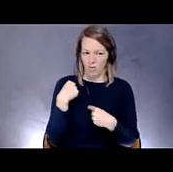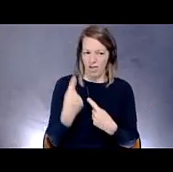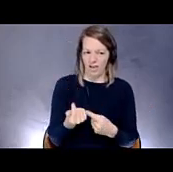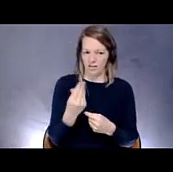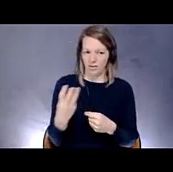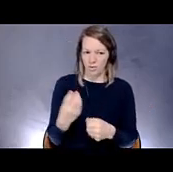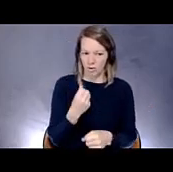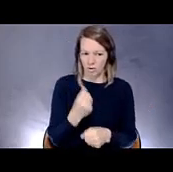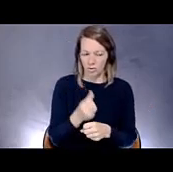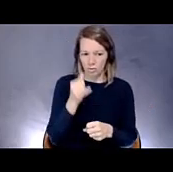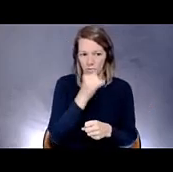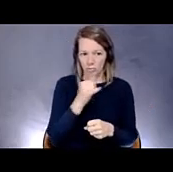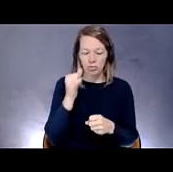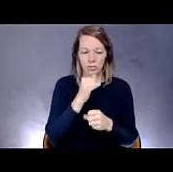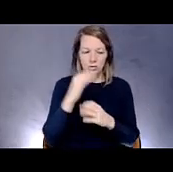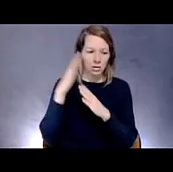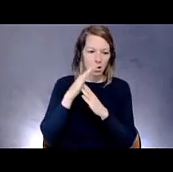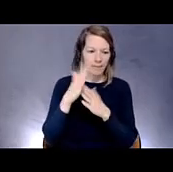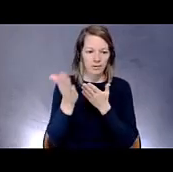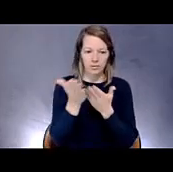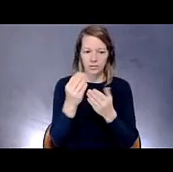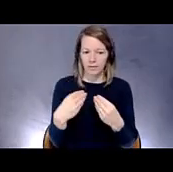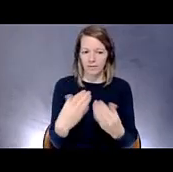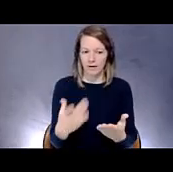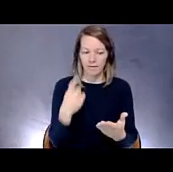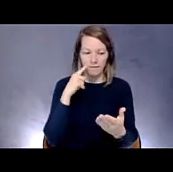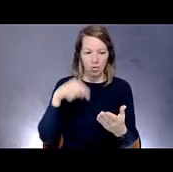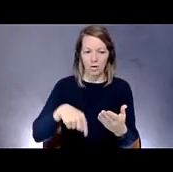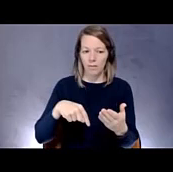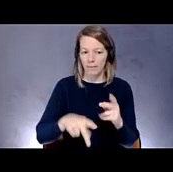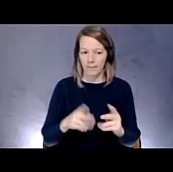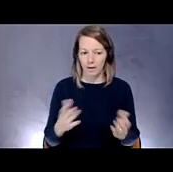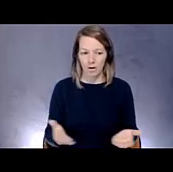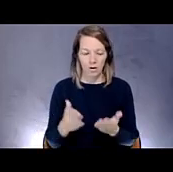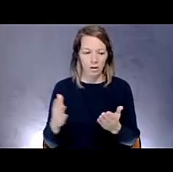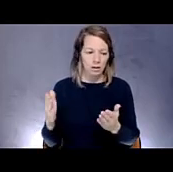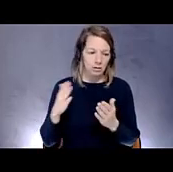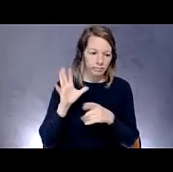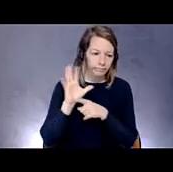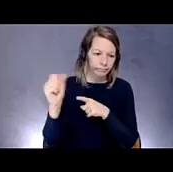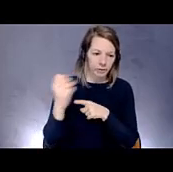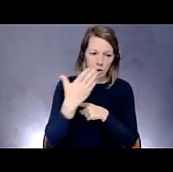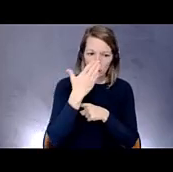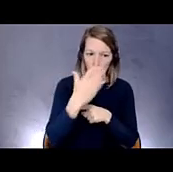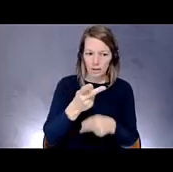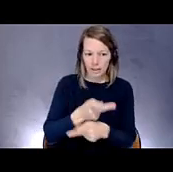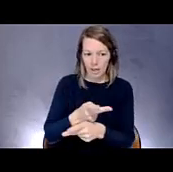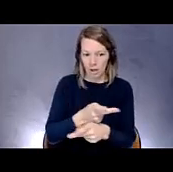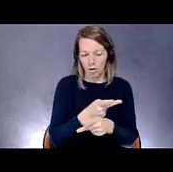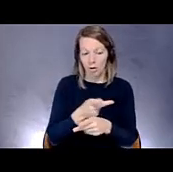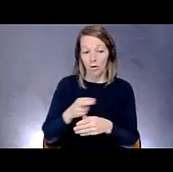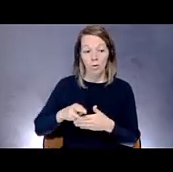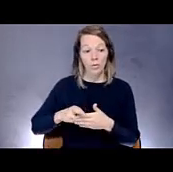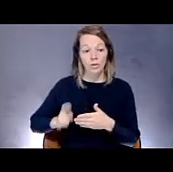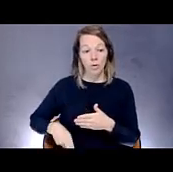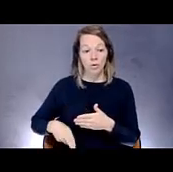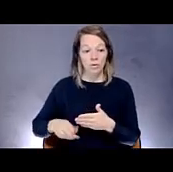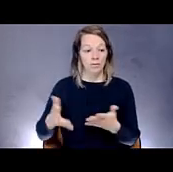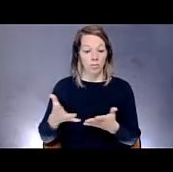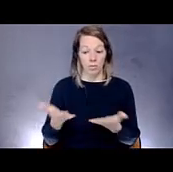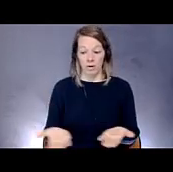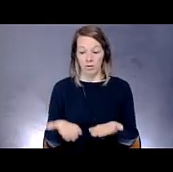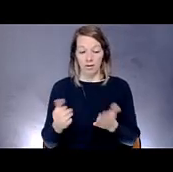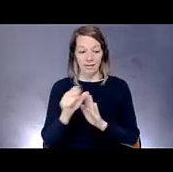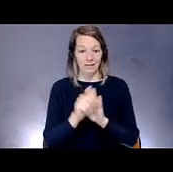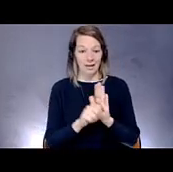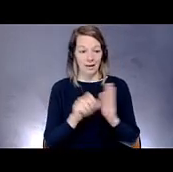and the exceptional service that you've provided to Coloradans, exceptional care, the results of where we are as a state